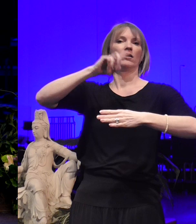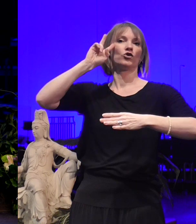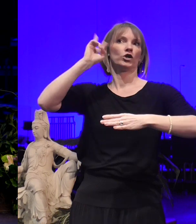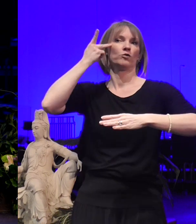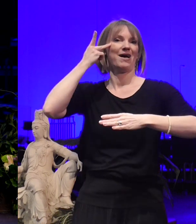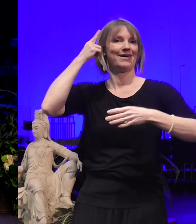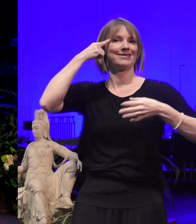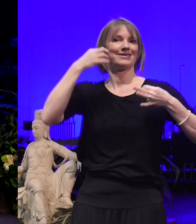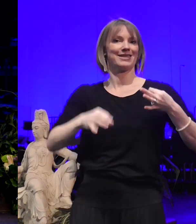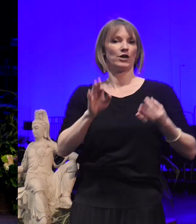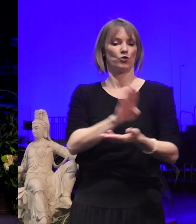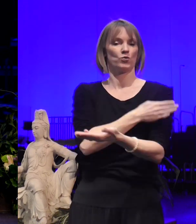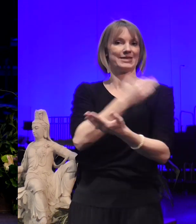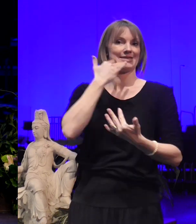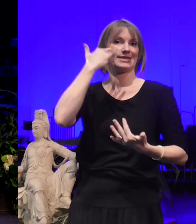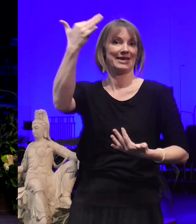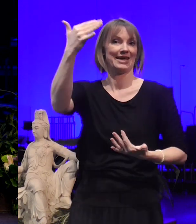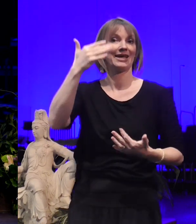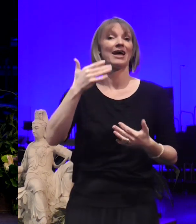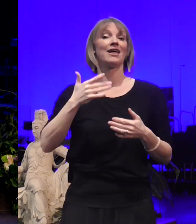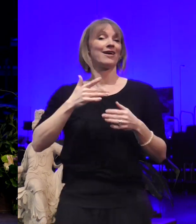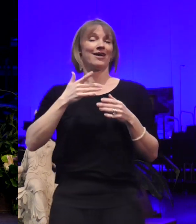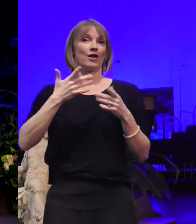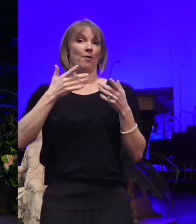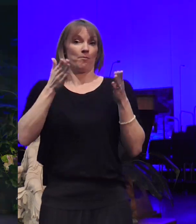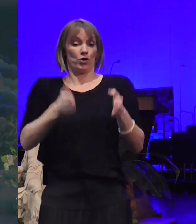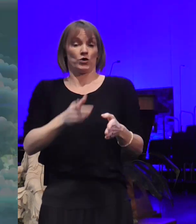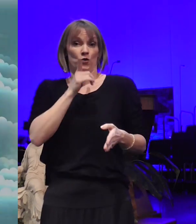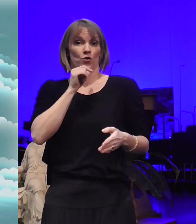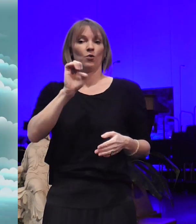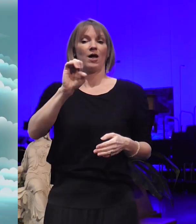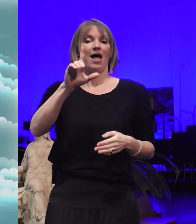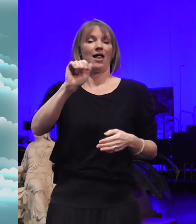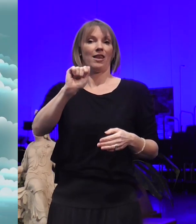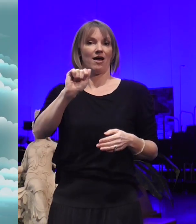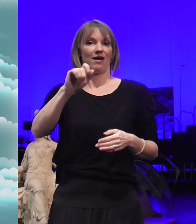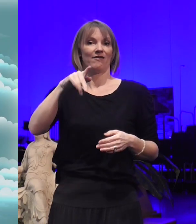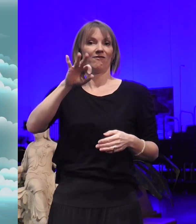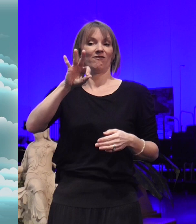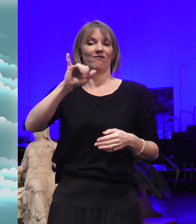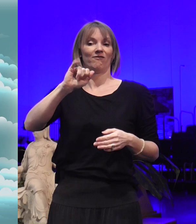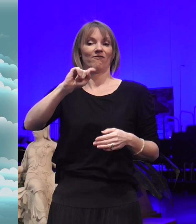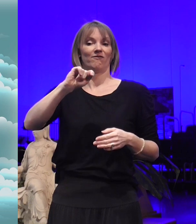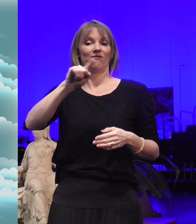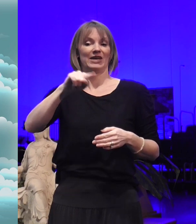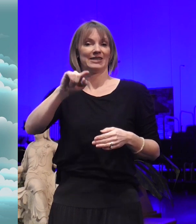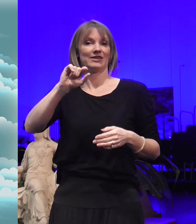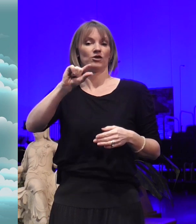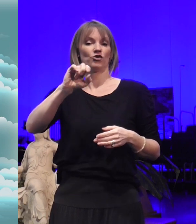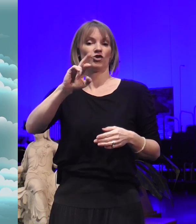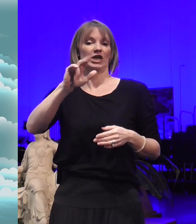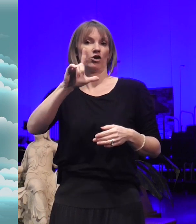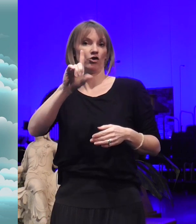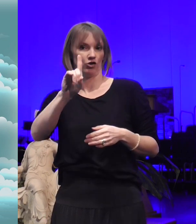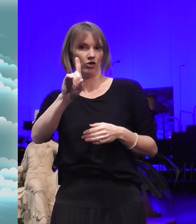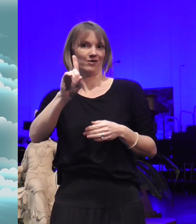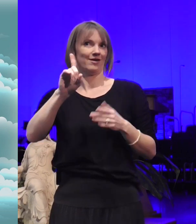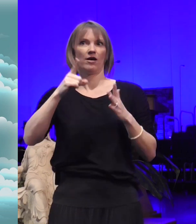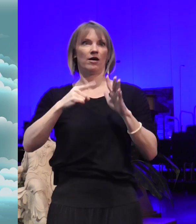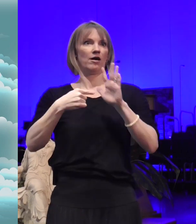instead. And the star, Ella Fitzgerald, was born. Still known today as perhaps the